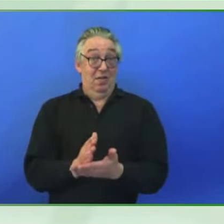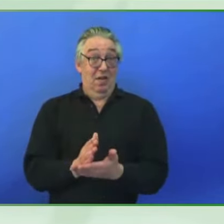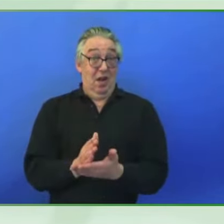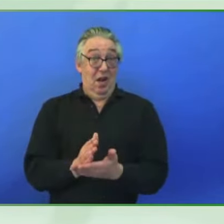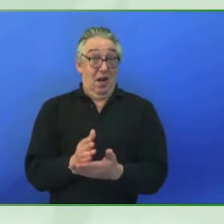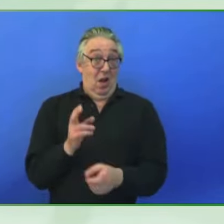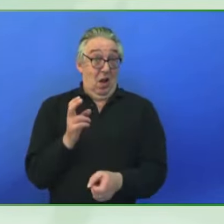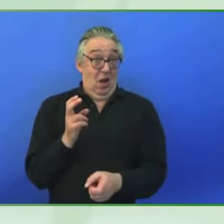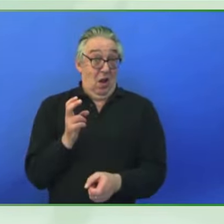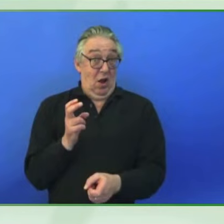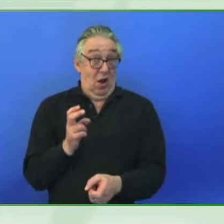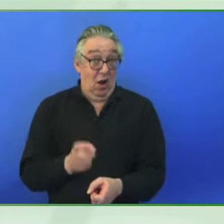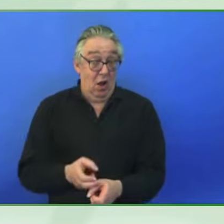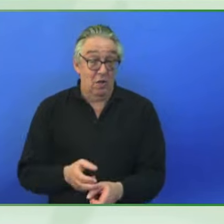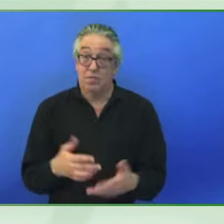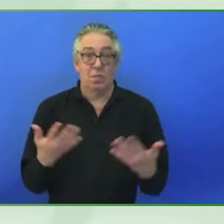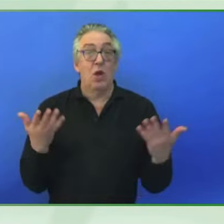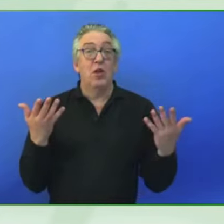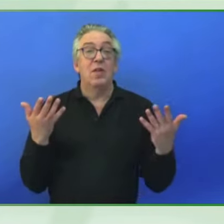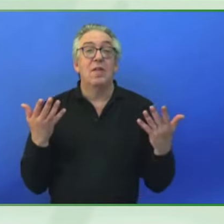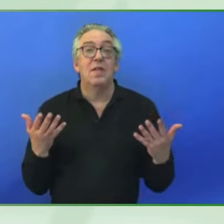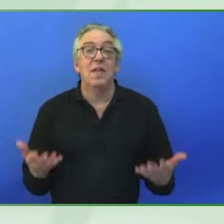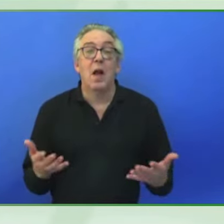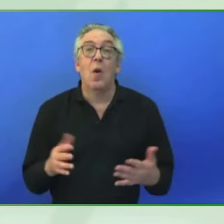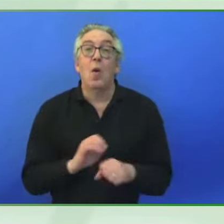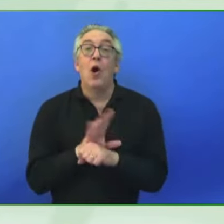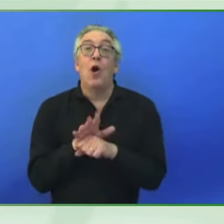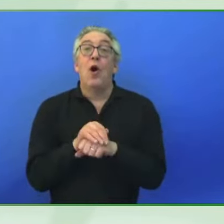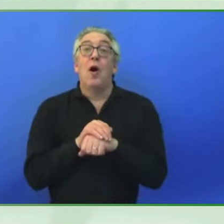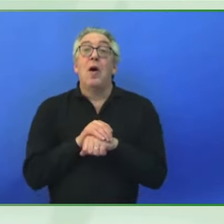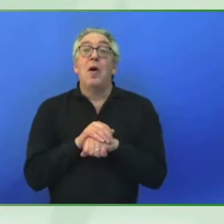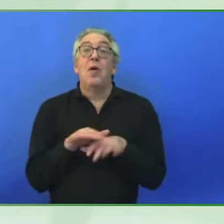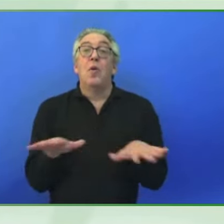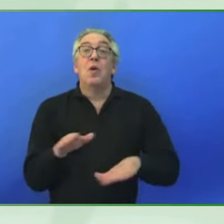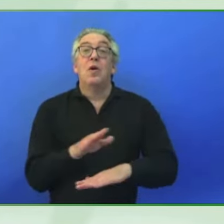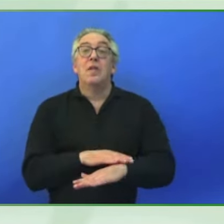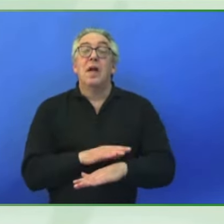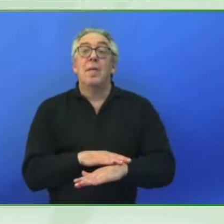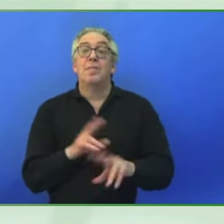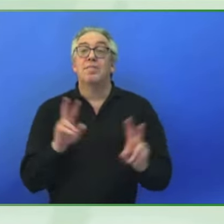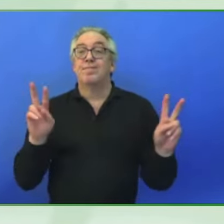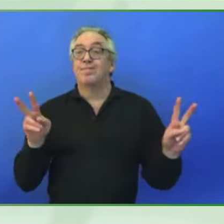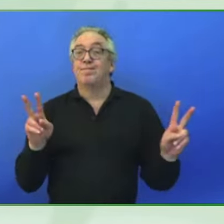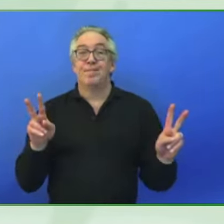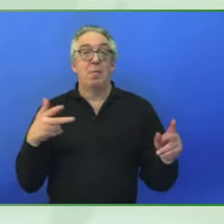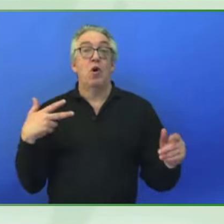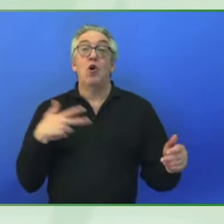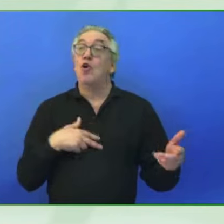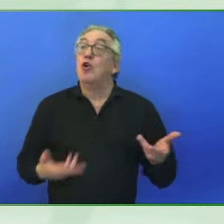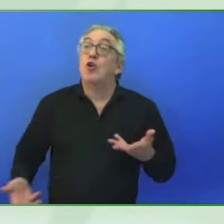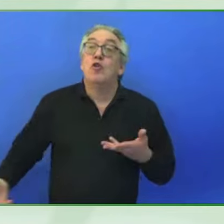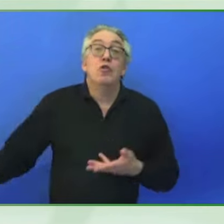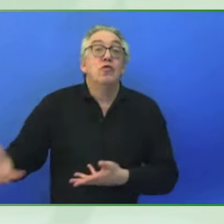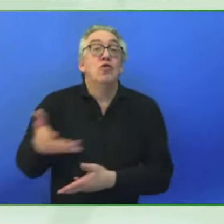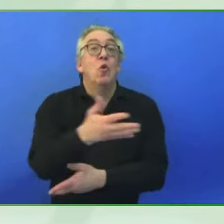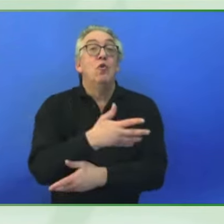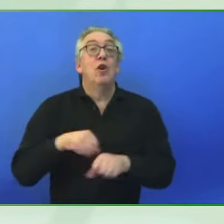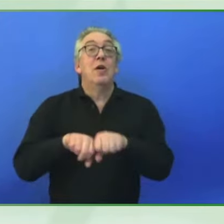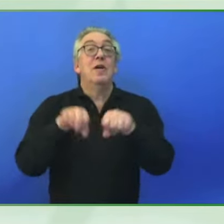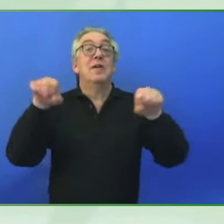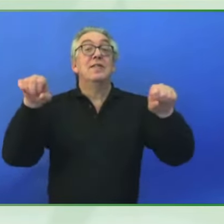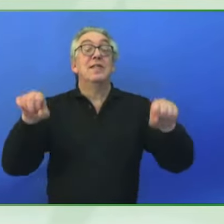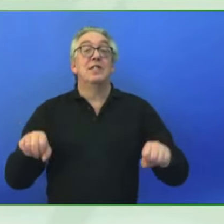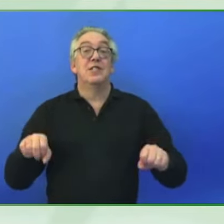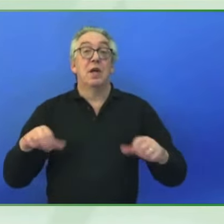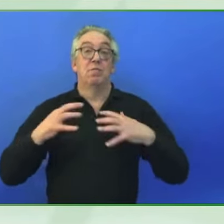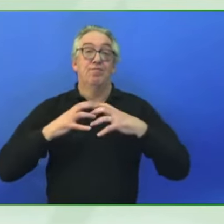pandemic times, our social systems that have been leaving certain people